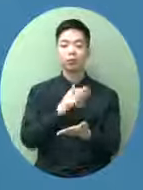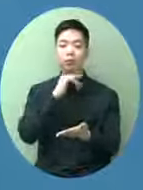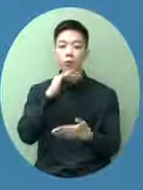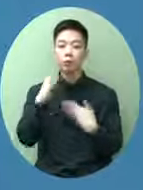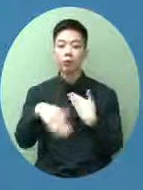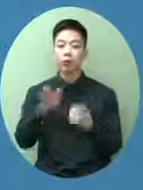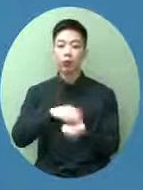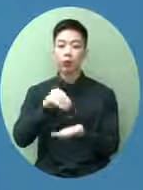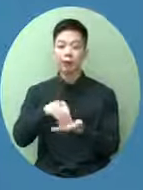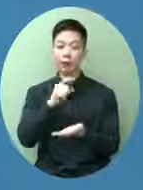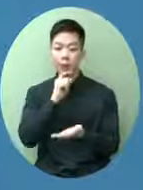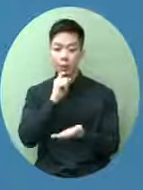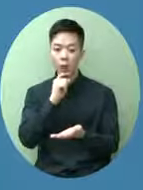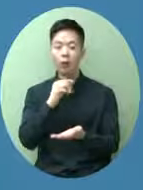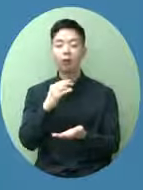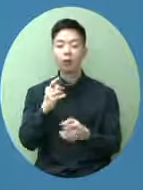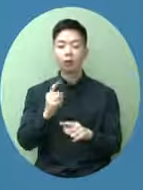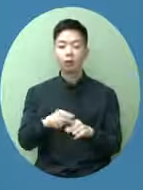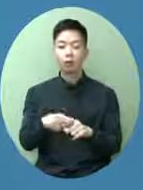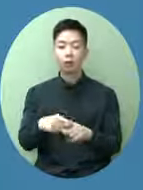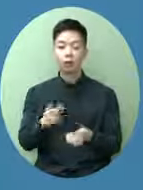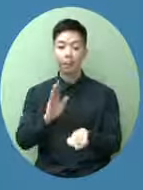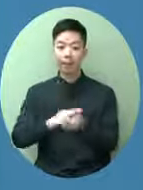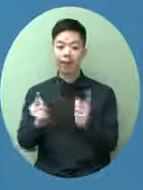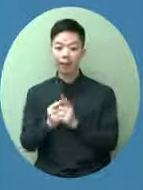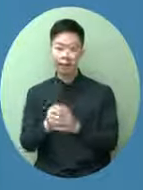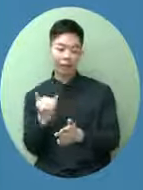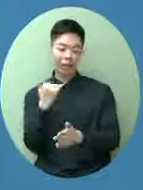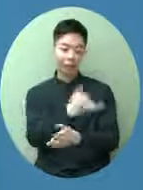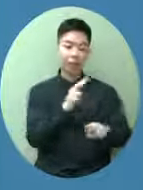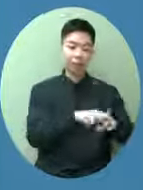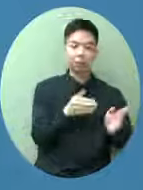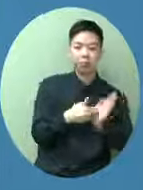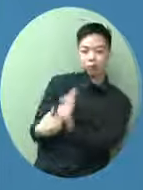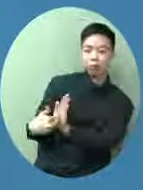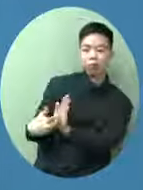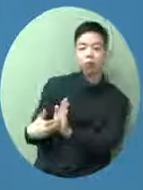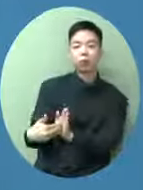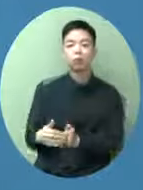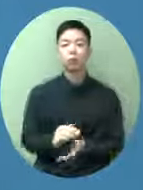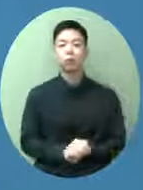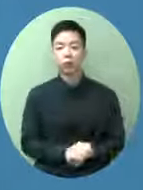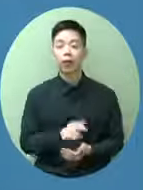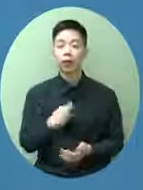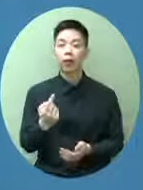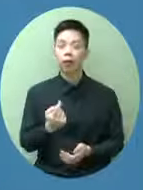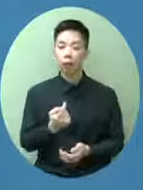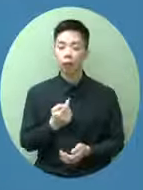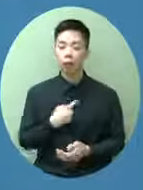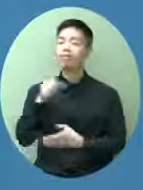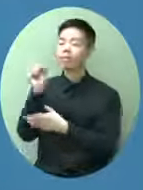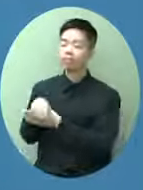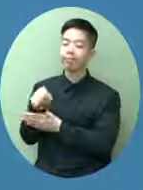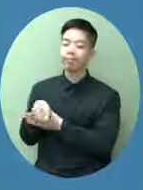of the situationbut I promise them that we will try to make our